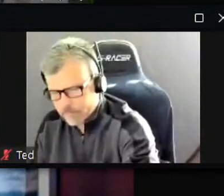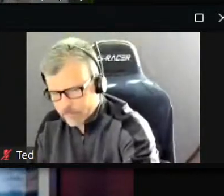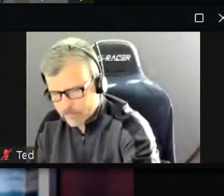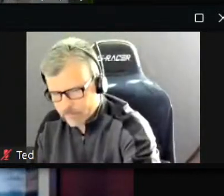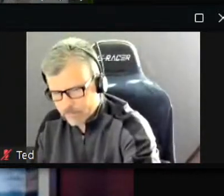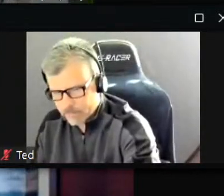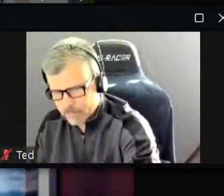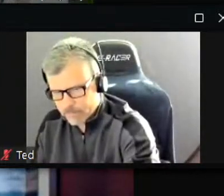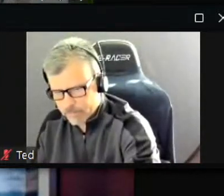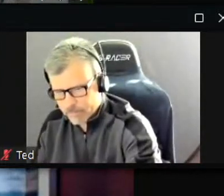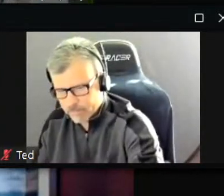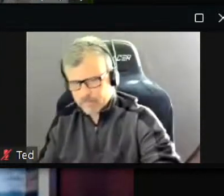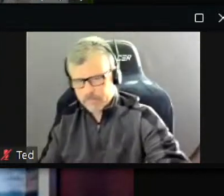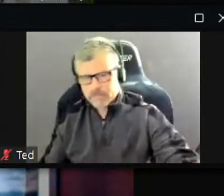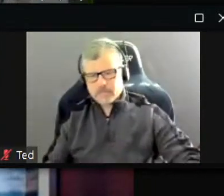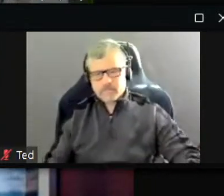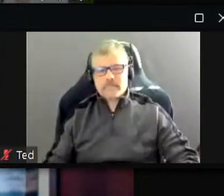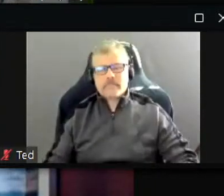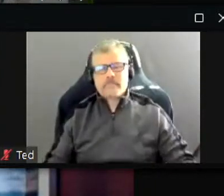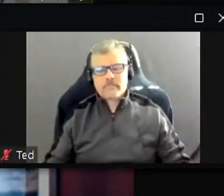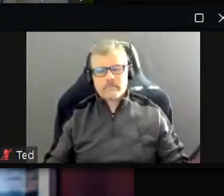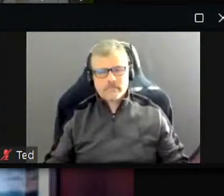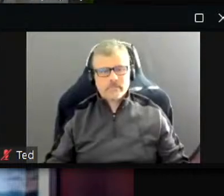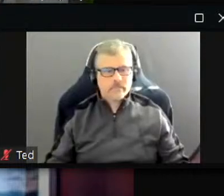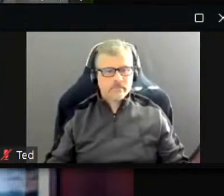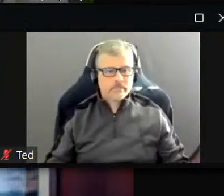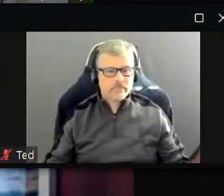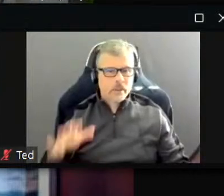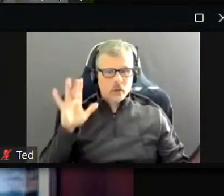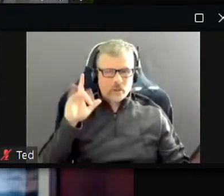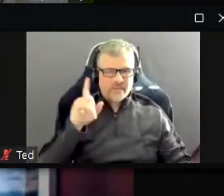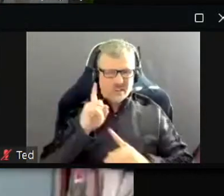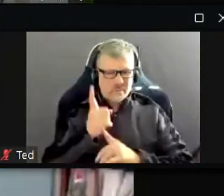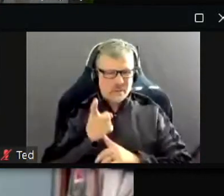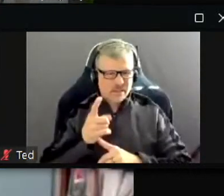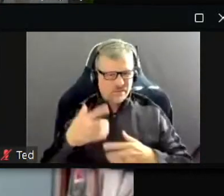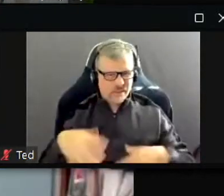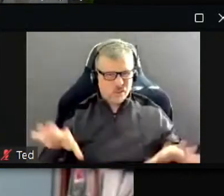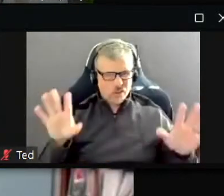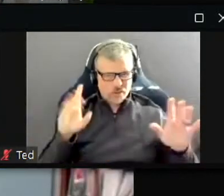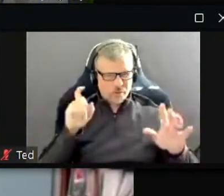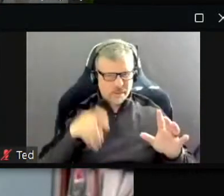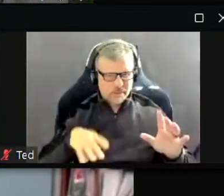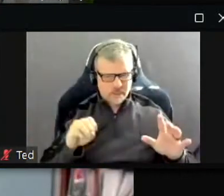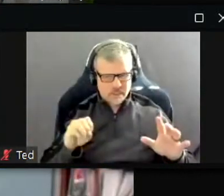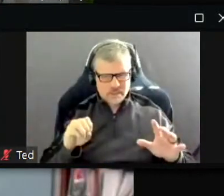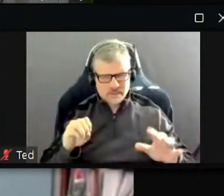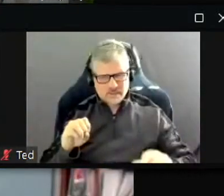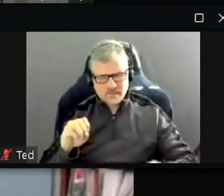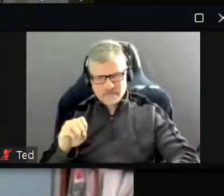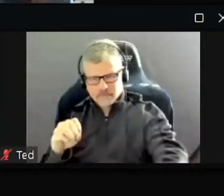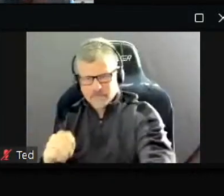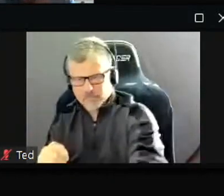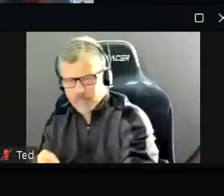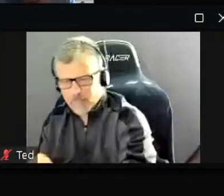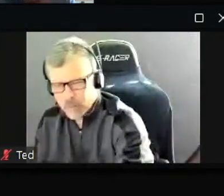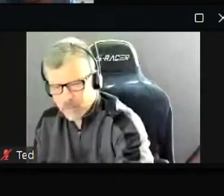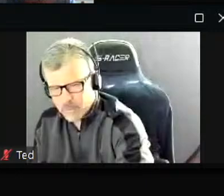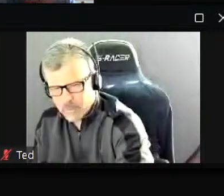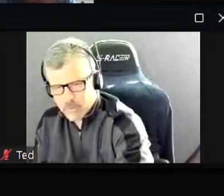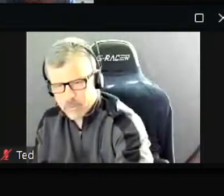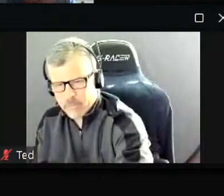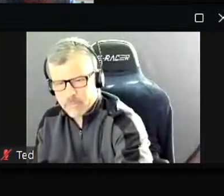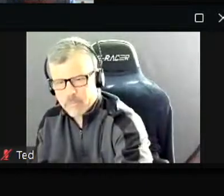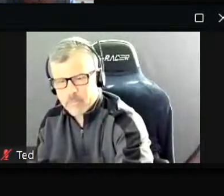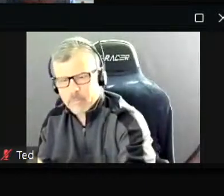Yeah, they need me on the 25 minutes has to be up. Yes, that is